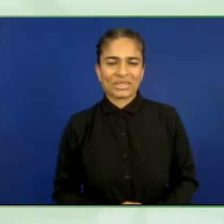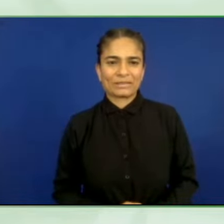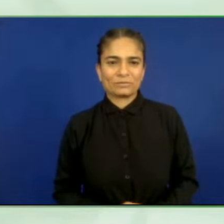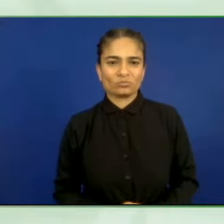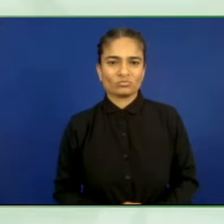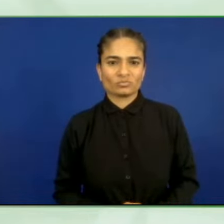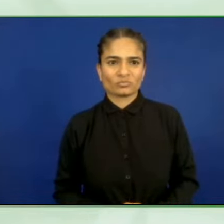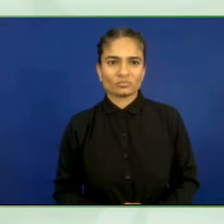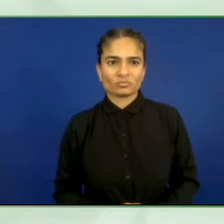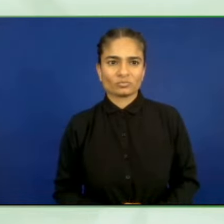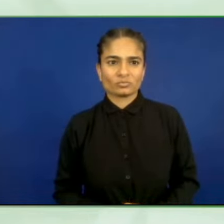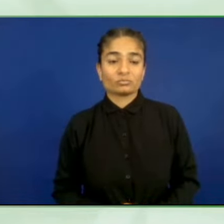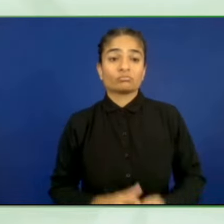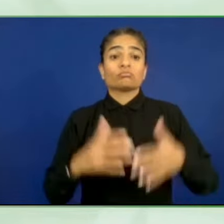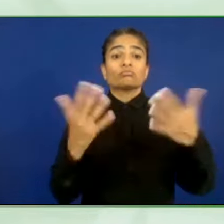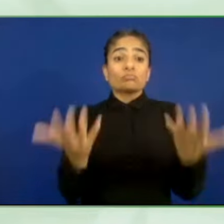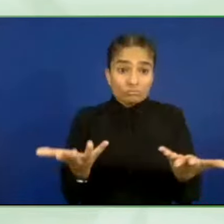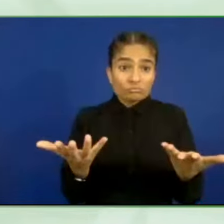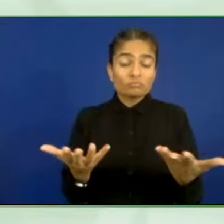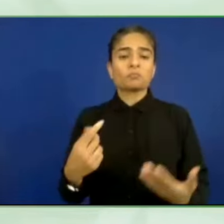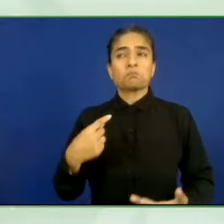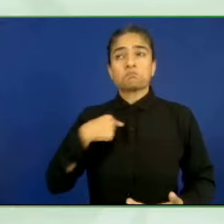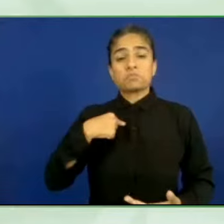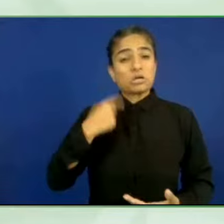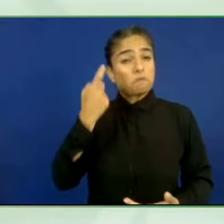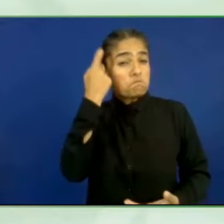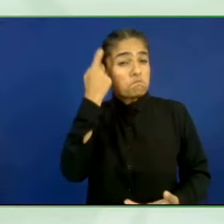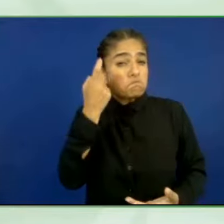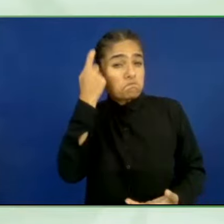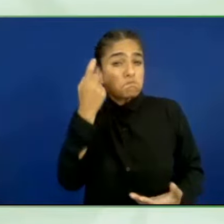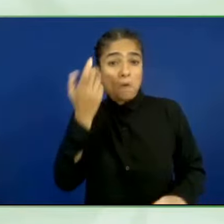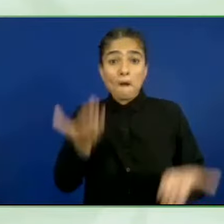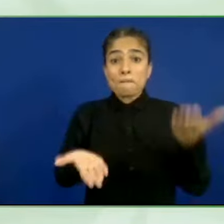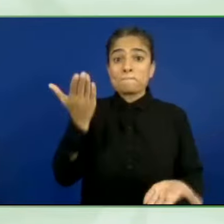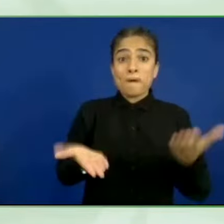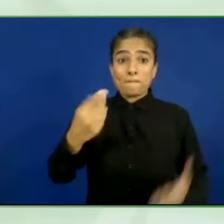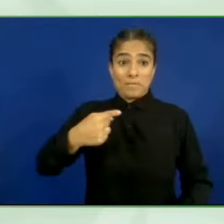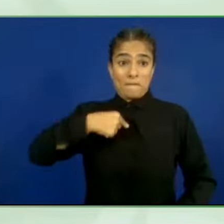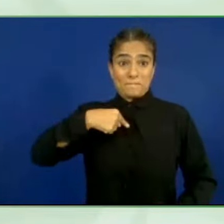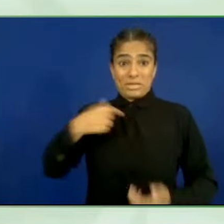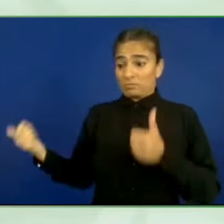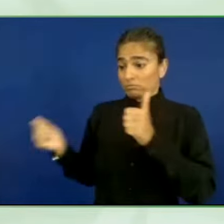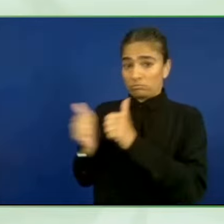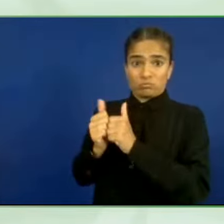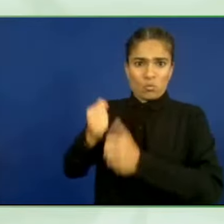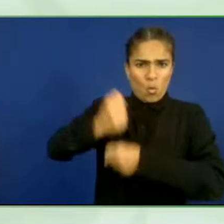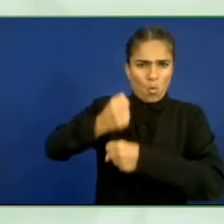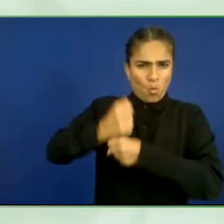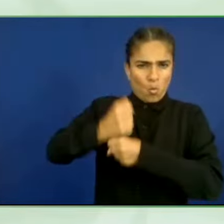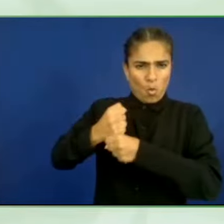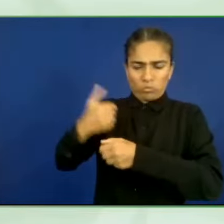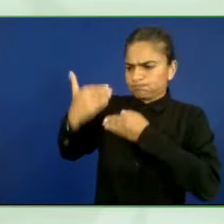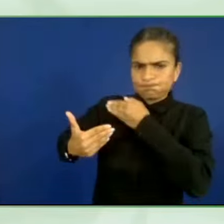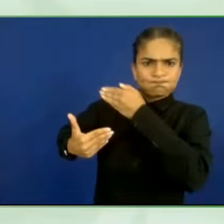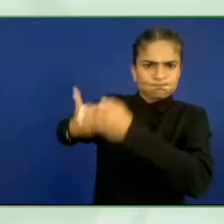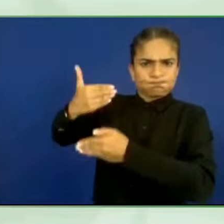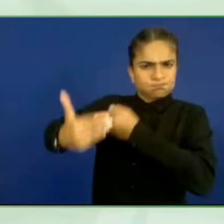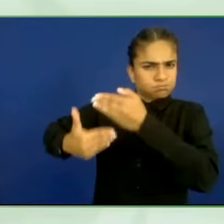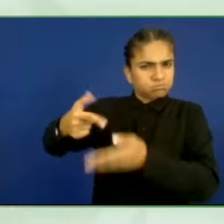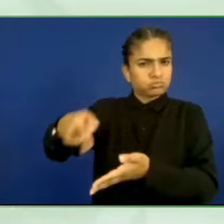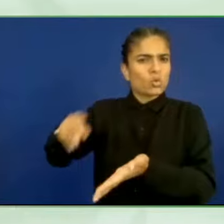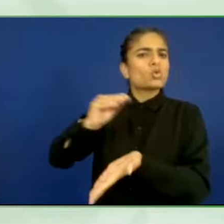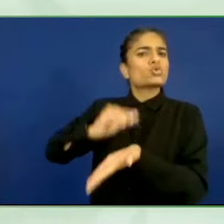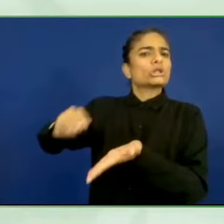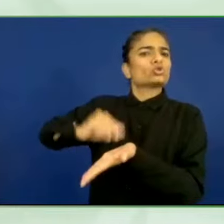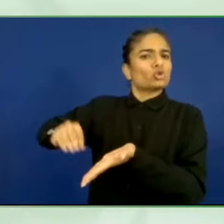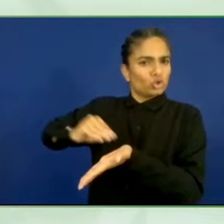lived experiences of intellectually disabled artists and neurodivergent artists. And I think it's really